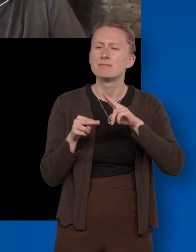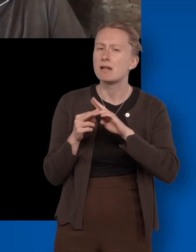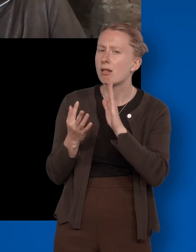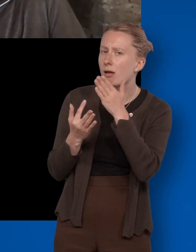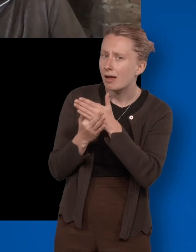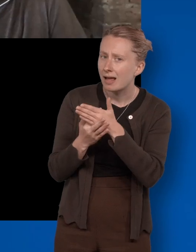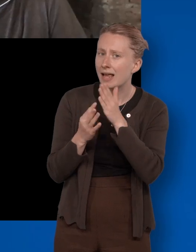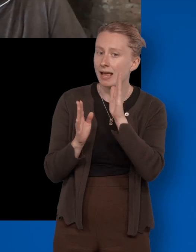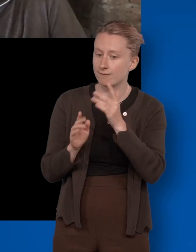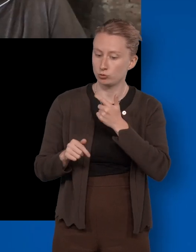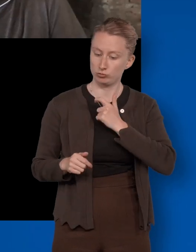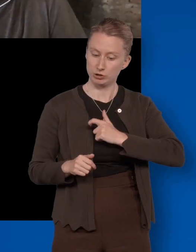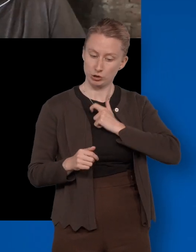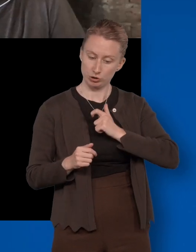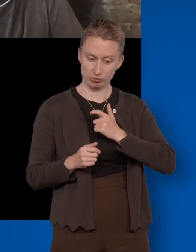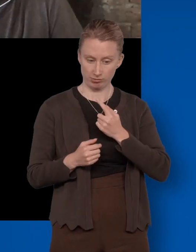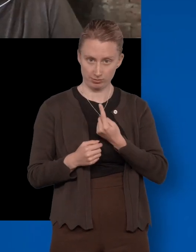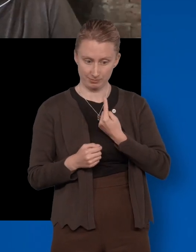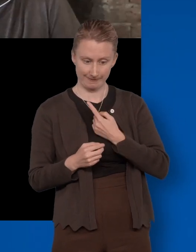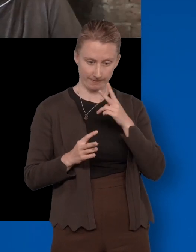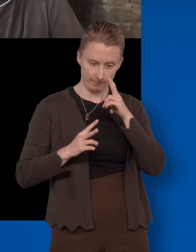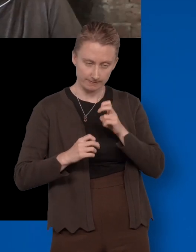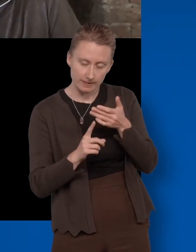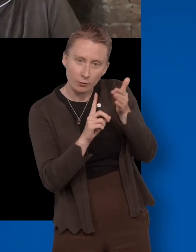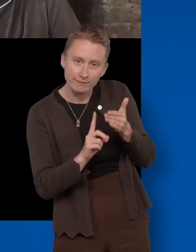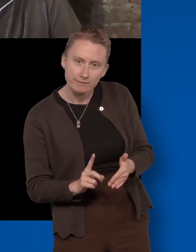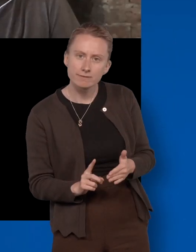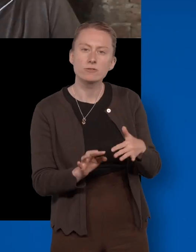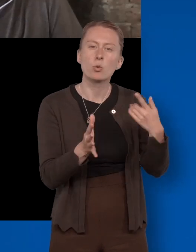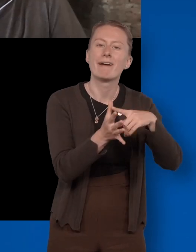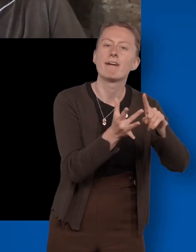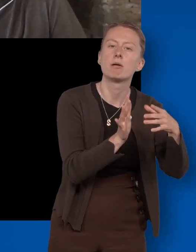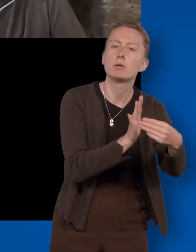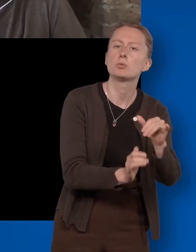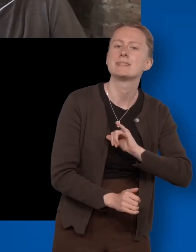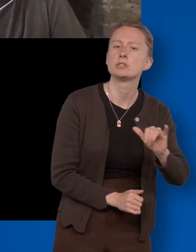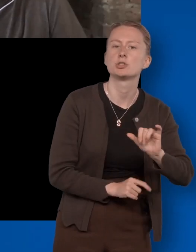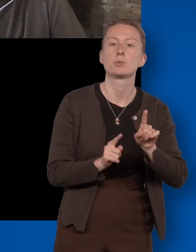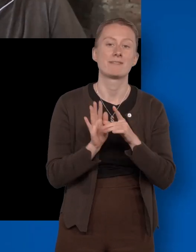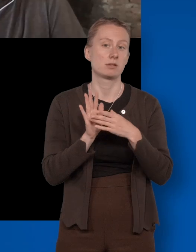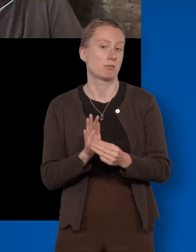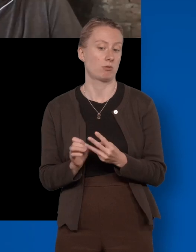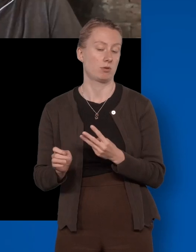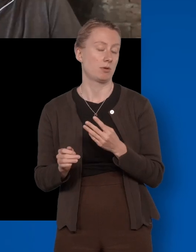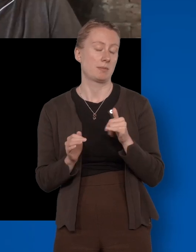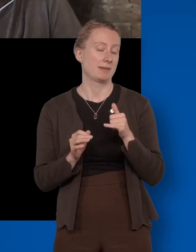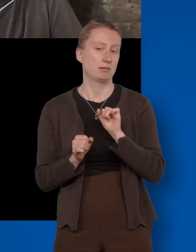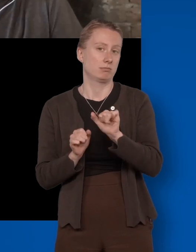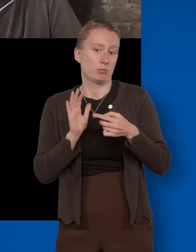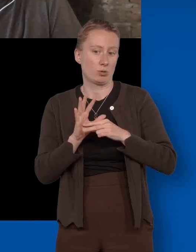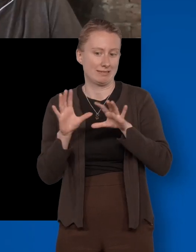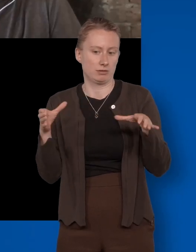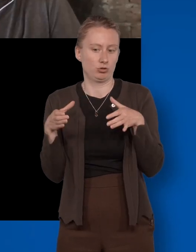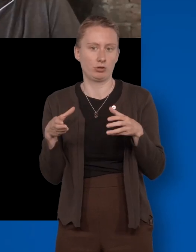Is that still having to be done by a researcher as opposed to the AI model? For example, if you've only got 3 Black women in